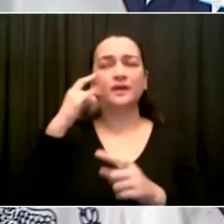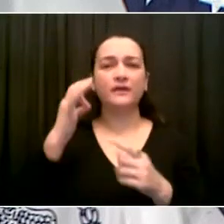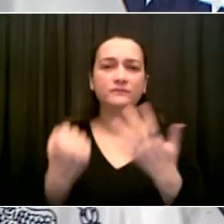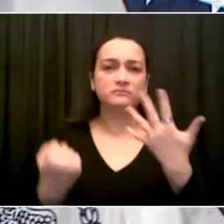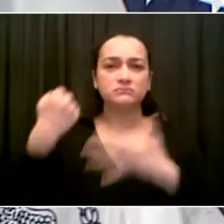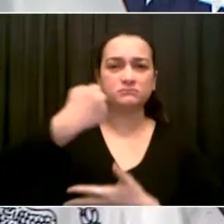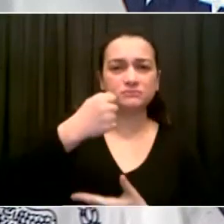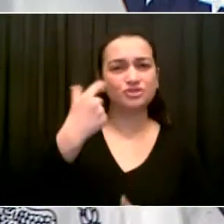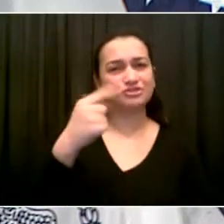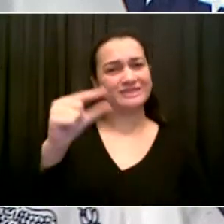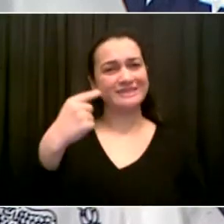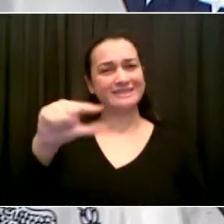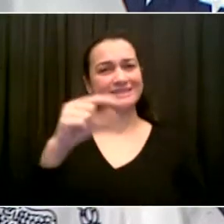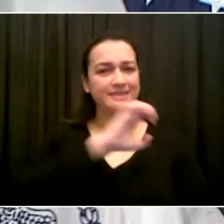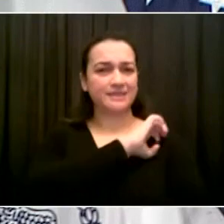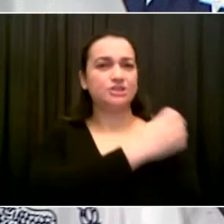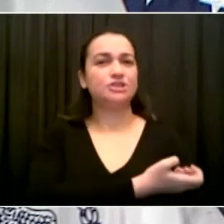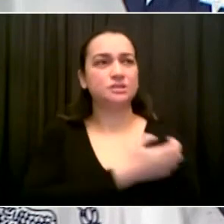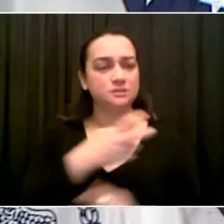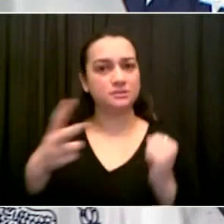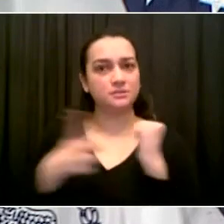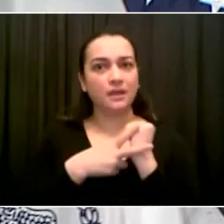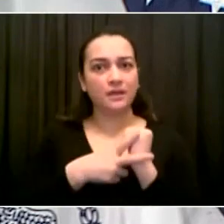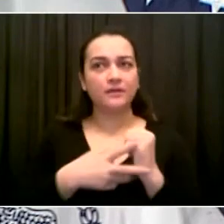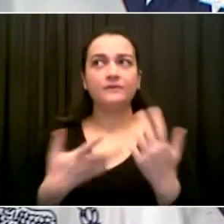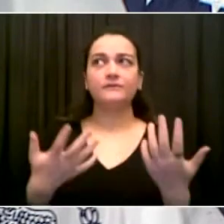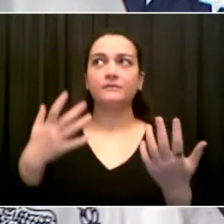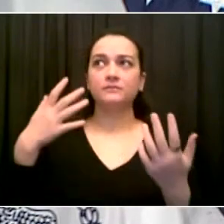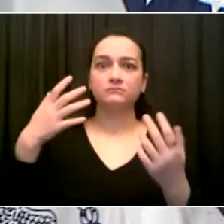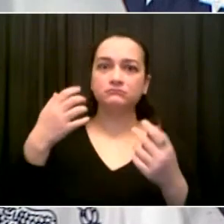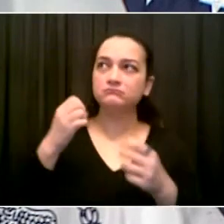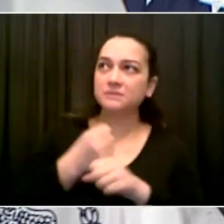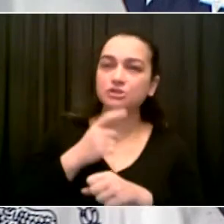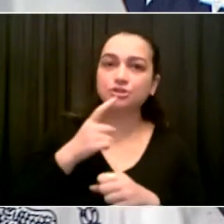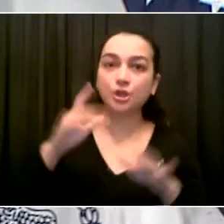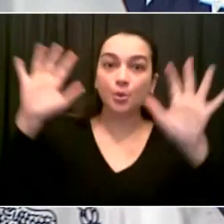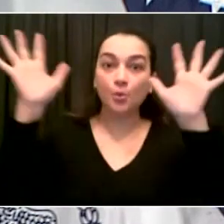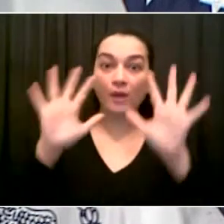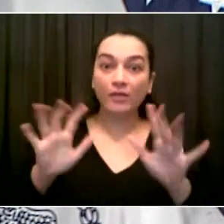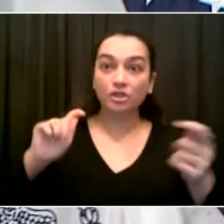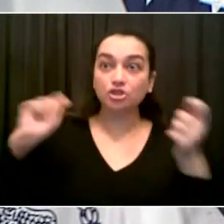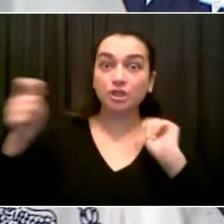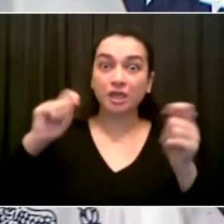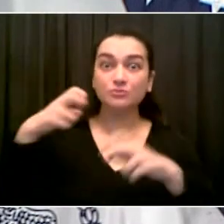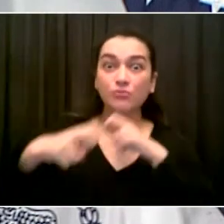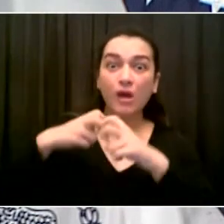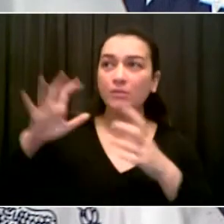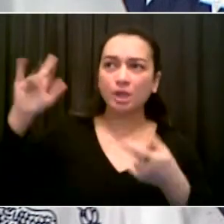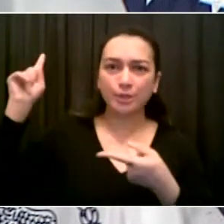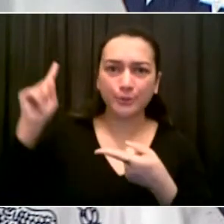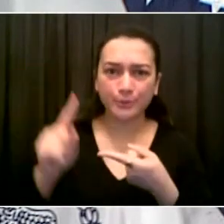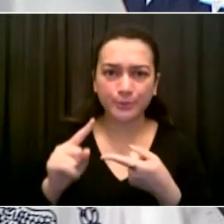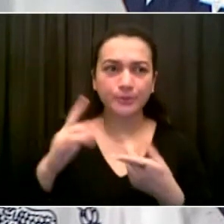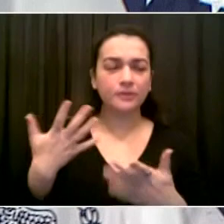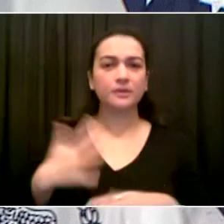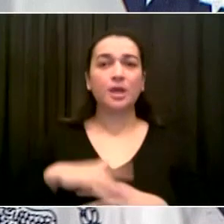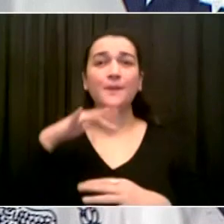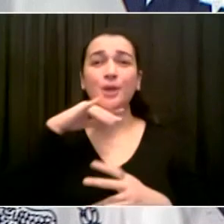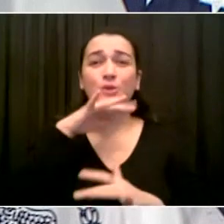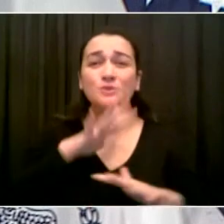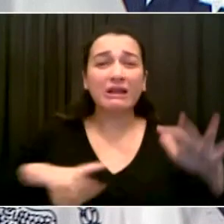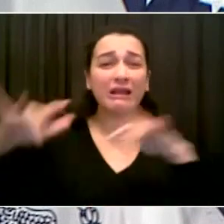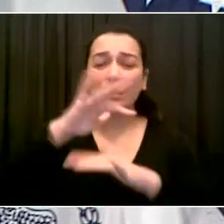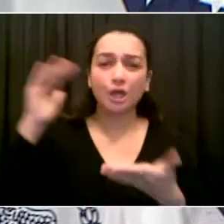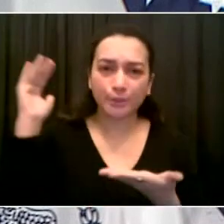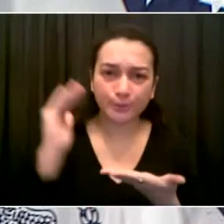to stop all new fossil fuel connections in the city by 2030. But in terms of some of those bigger infrastructure projects like